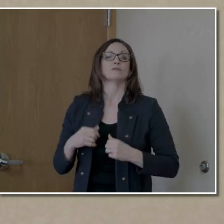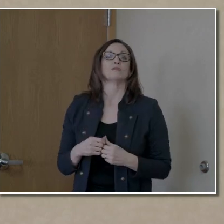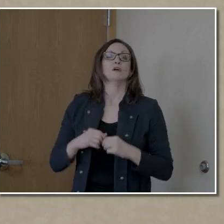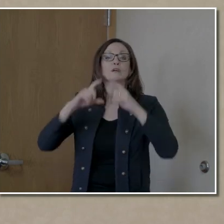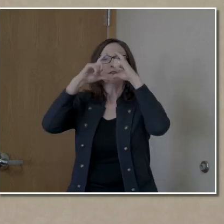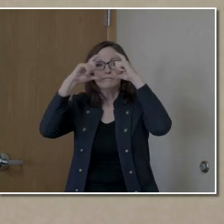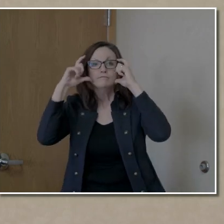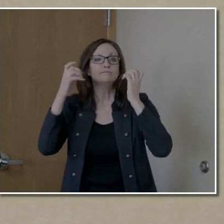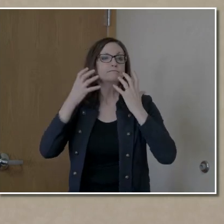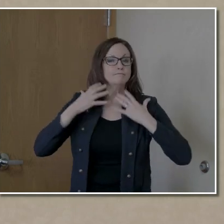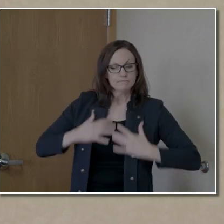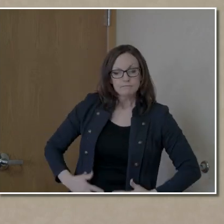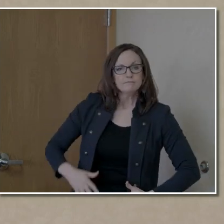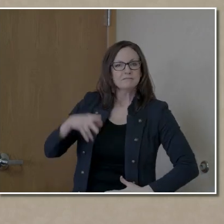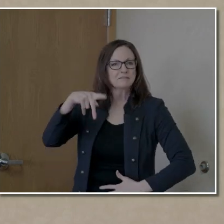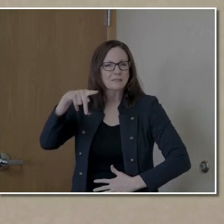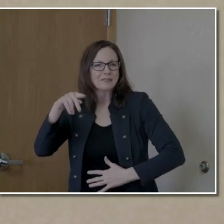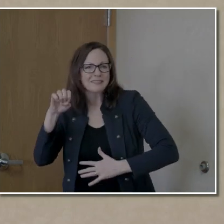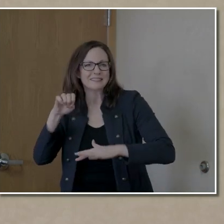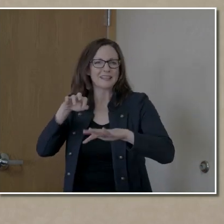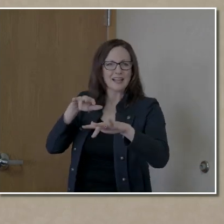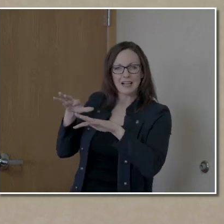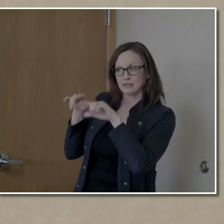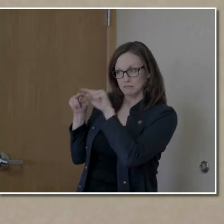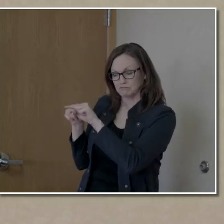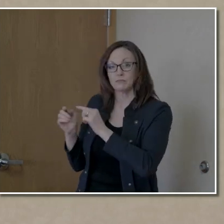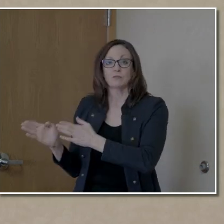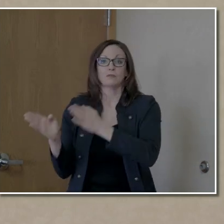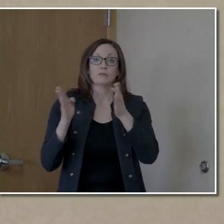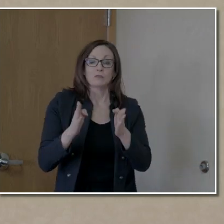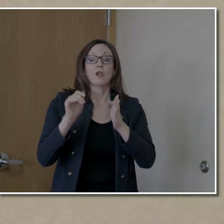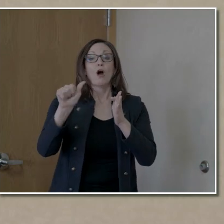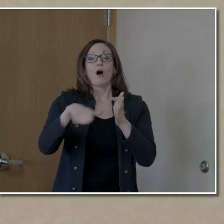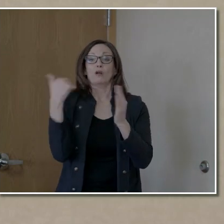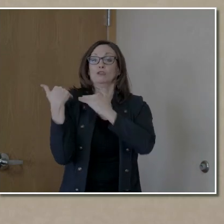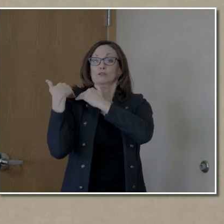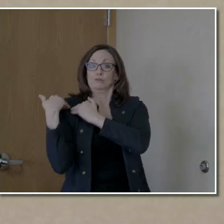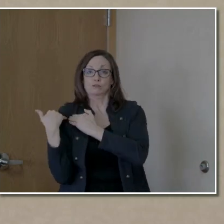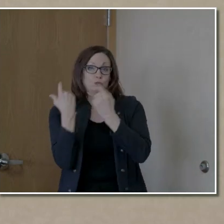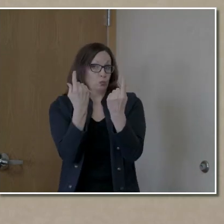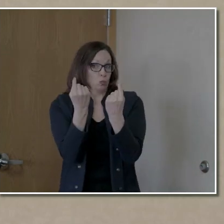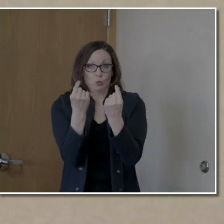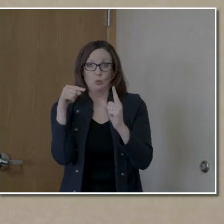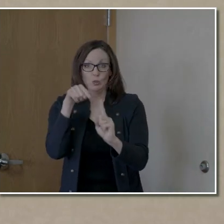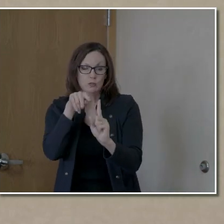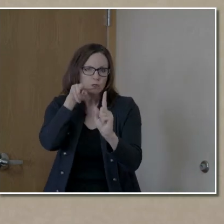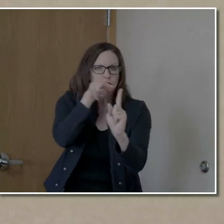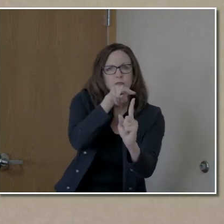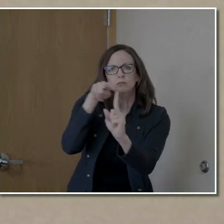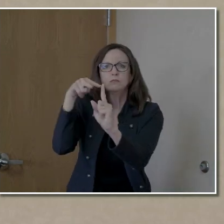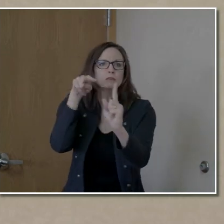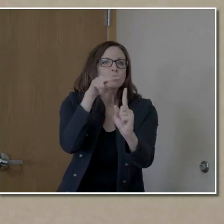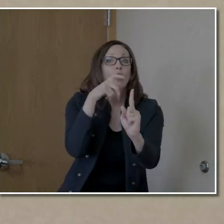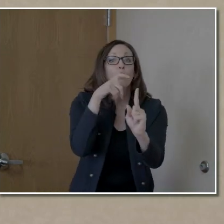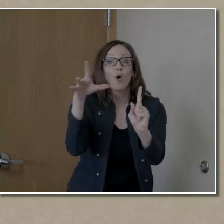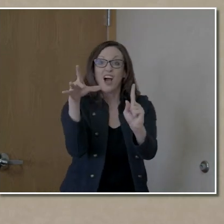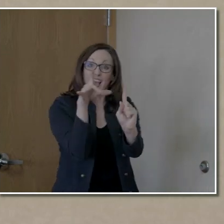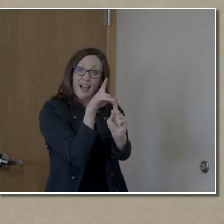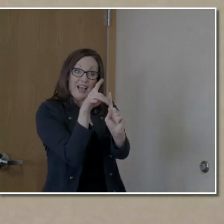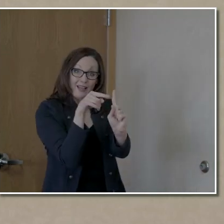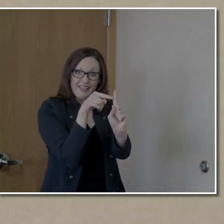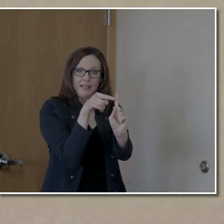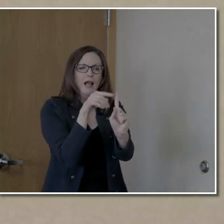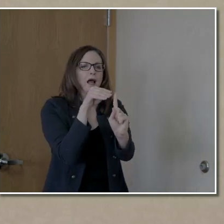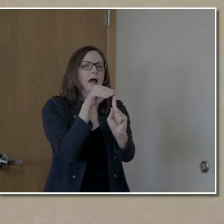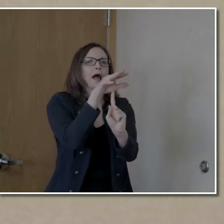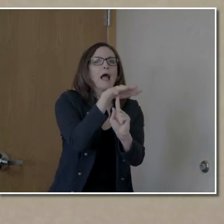to conduct contact tracing across the state. With that, I'd like to thank you for the opportunity to provide an update on the